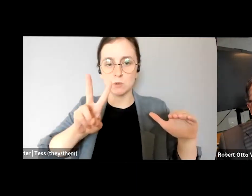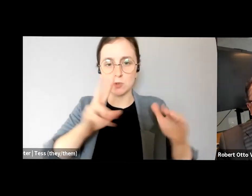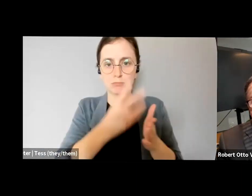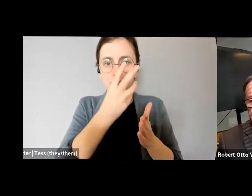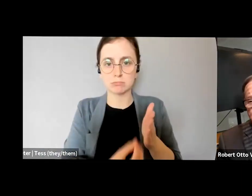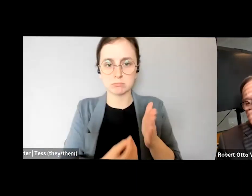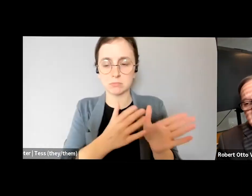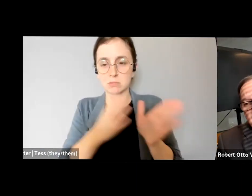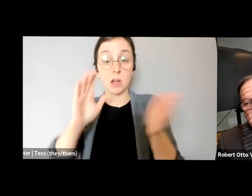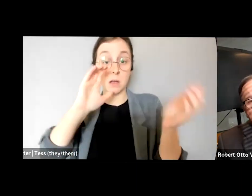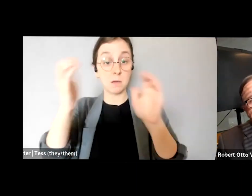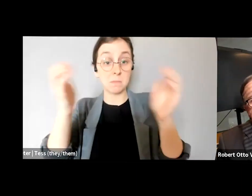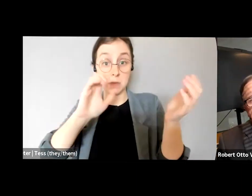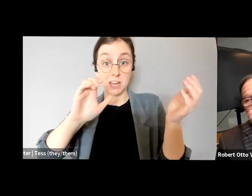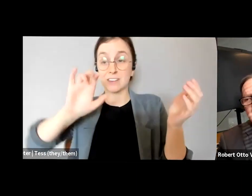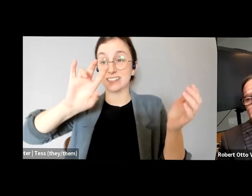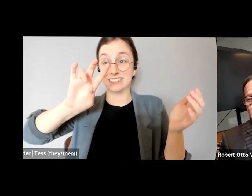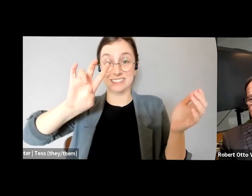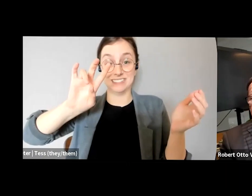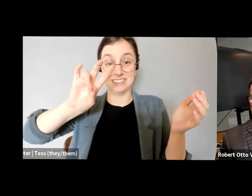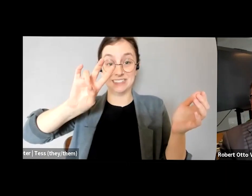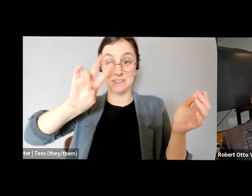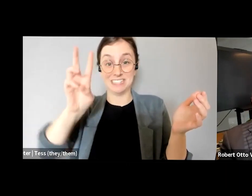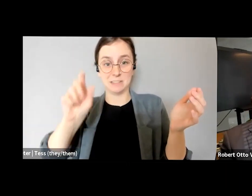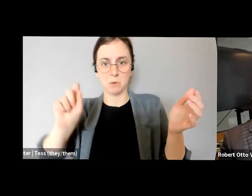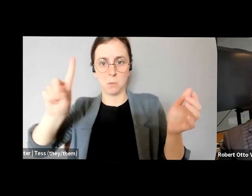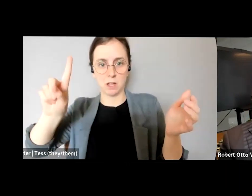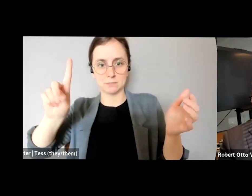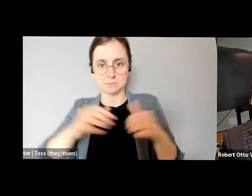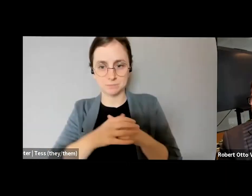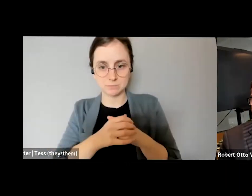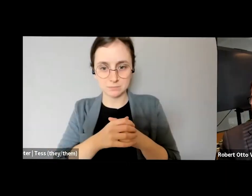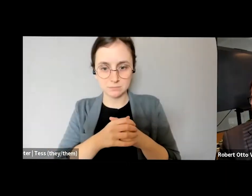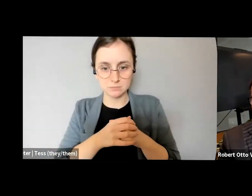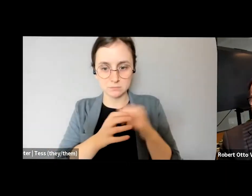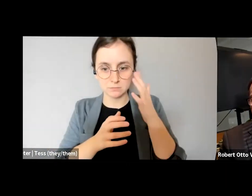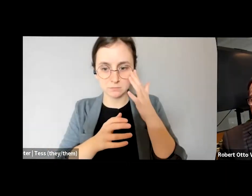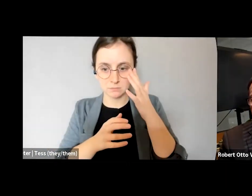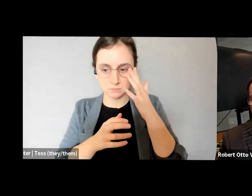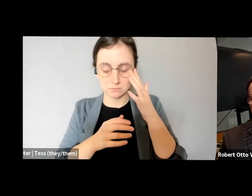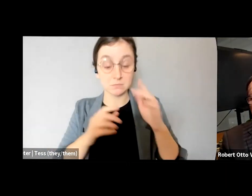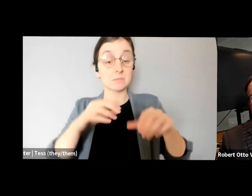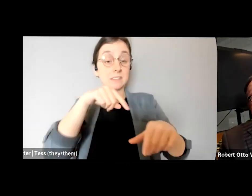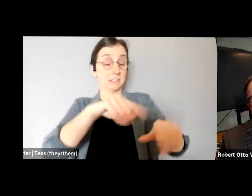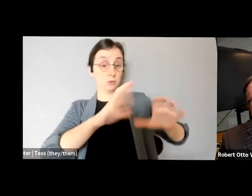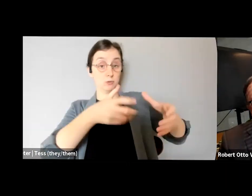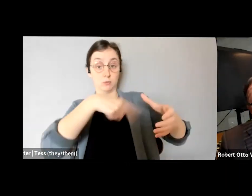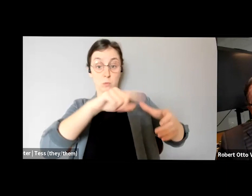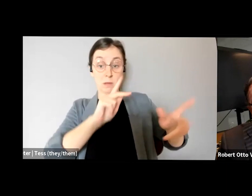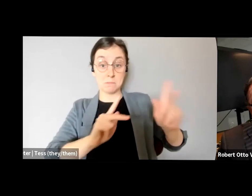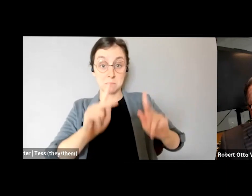That life expectancy of 65.2 years is equal to life expectancy in this population